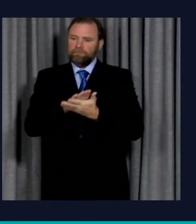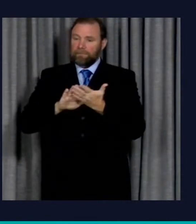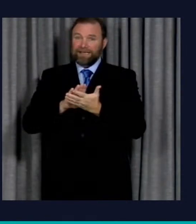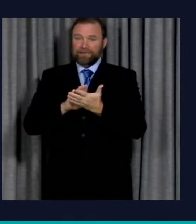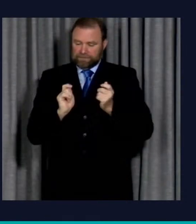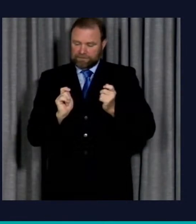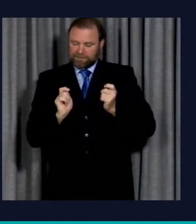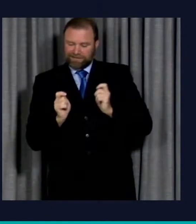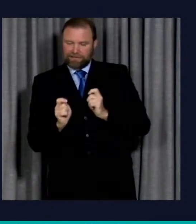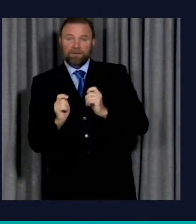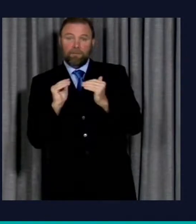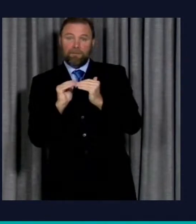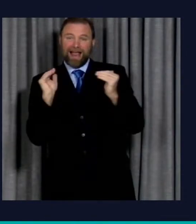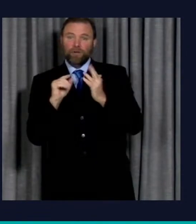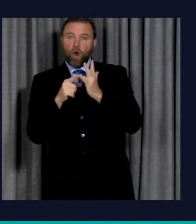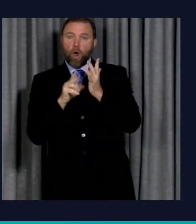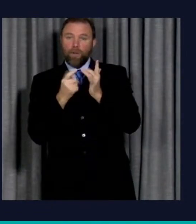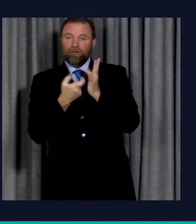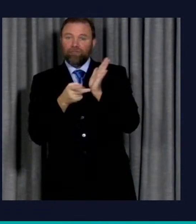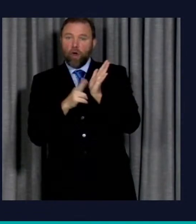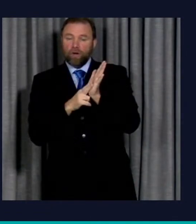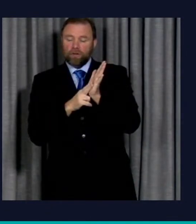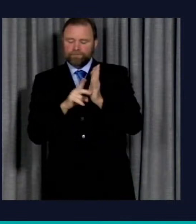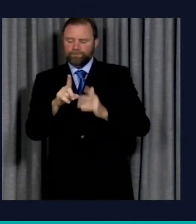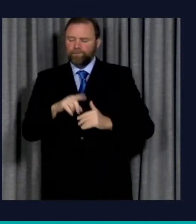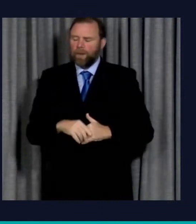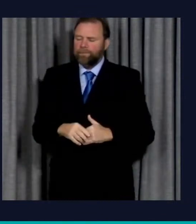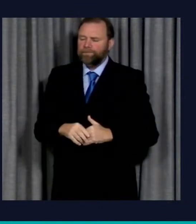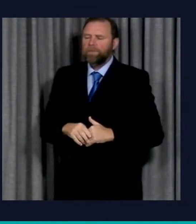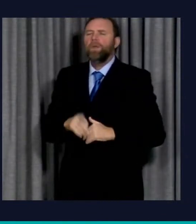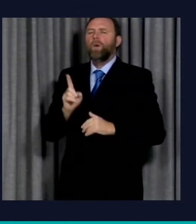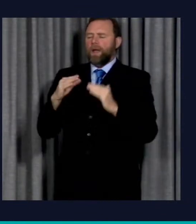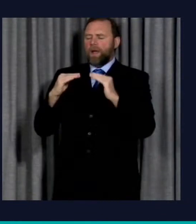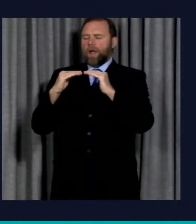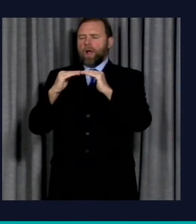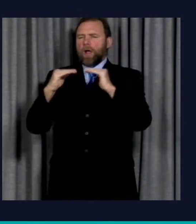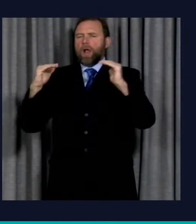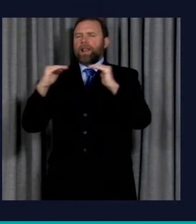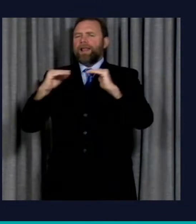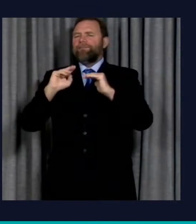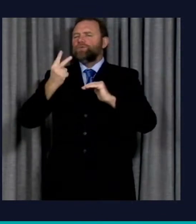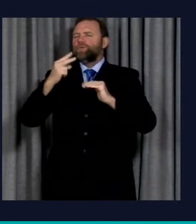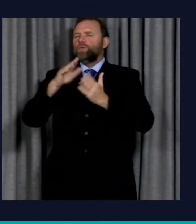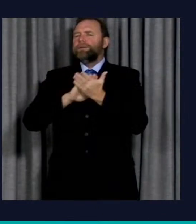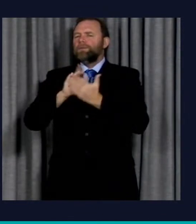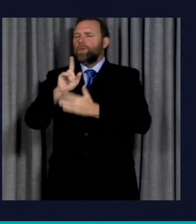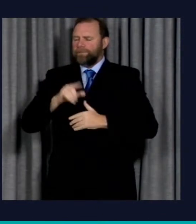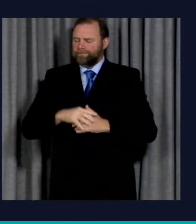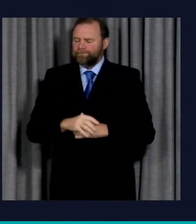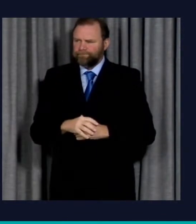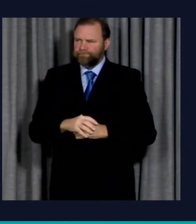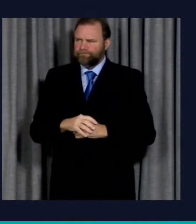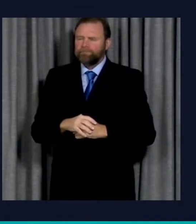new Omicron variant. At Alert Level 2 measures,